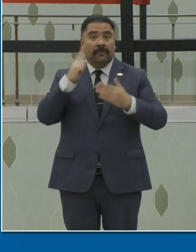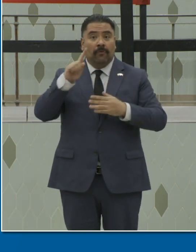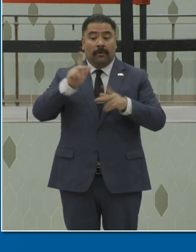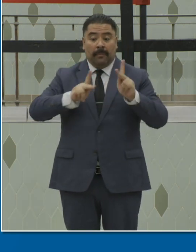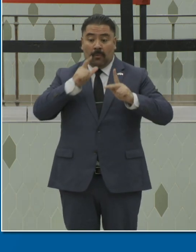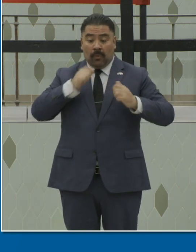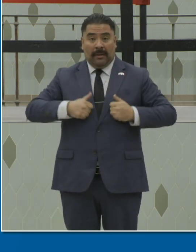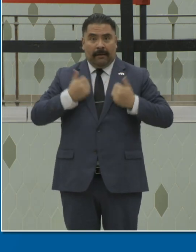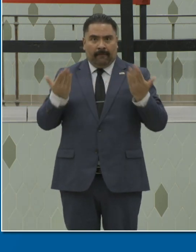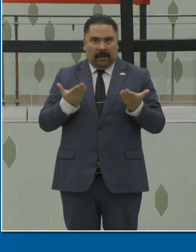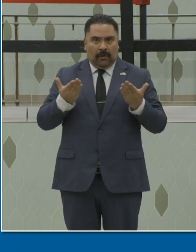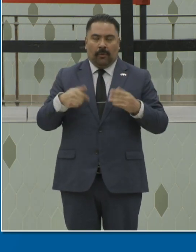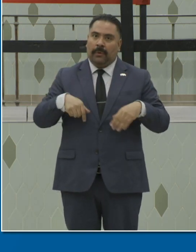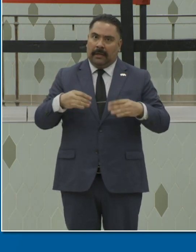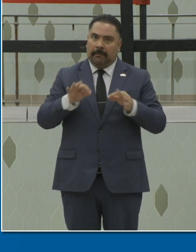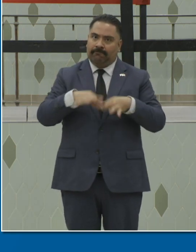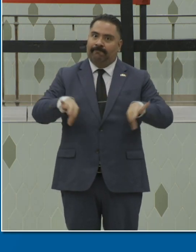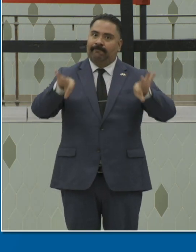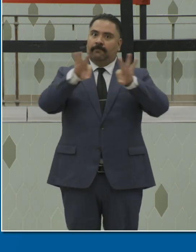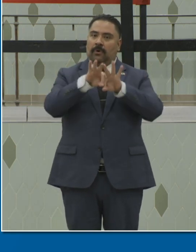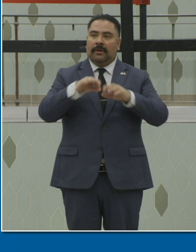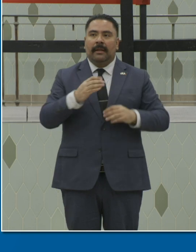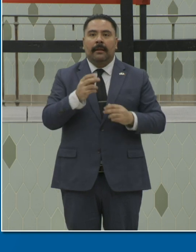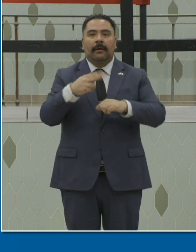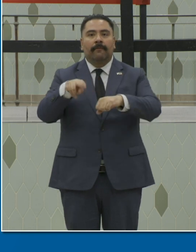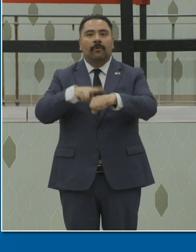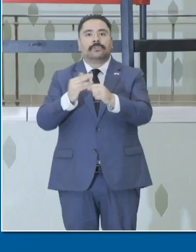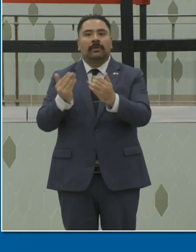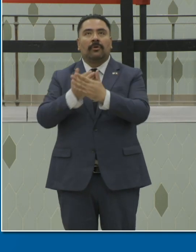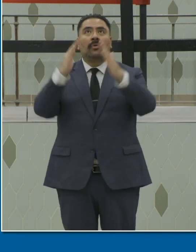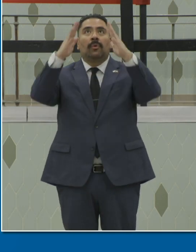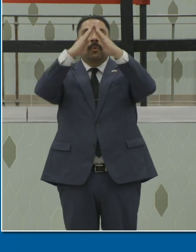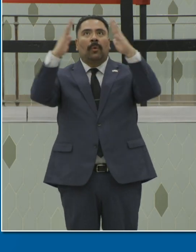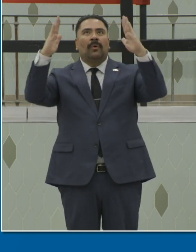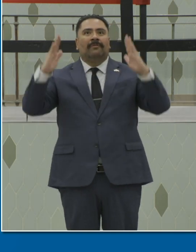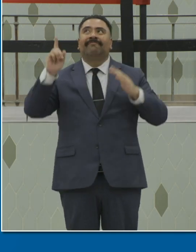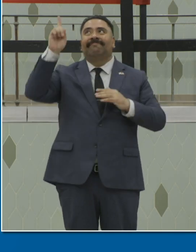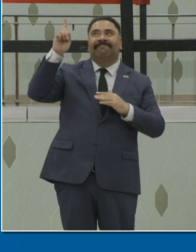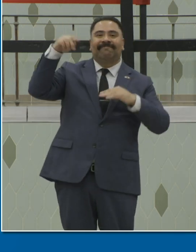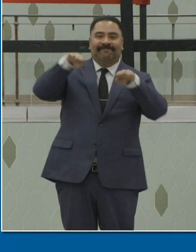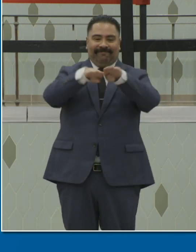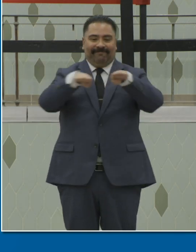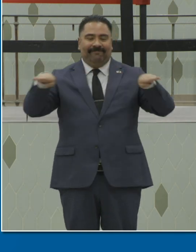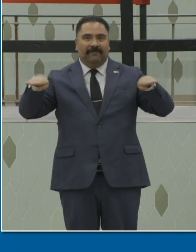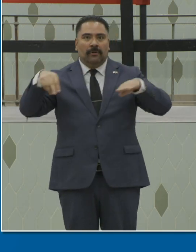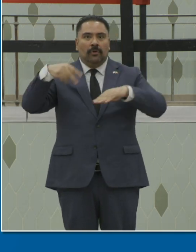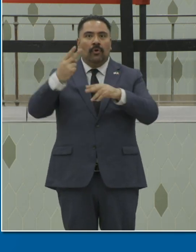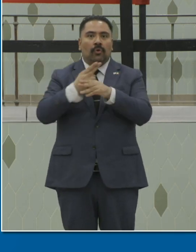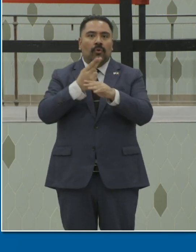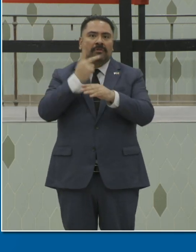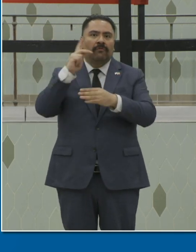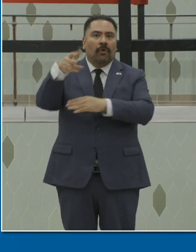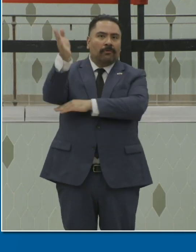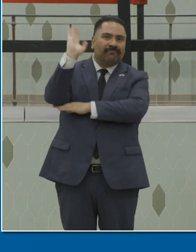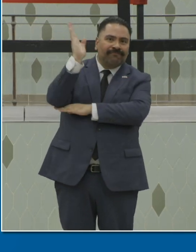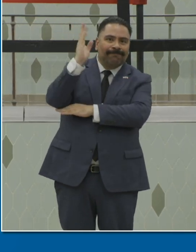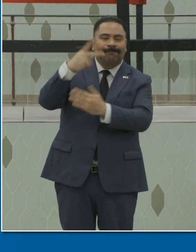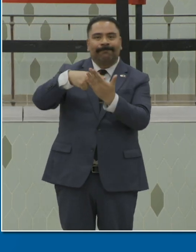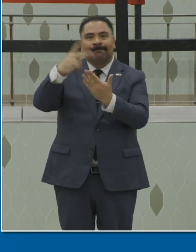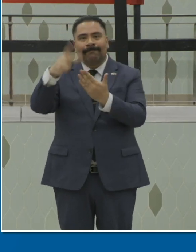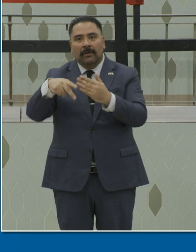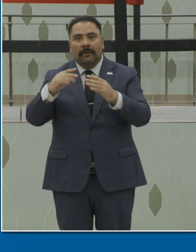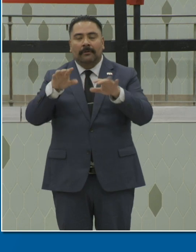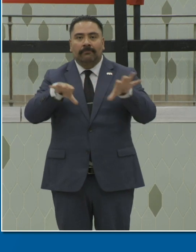tenants. This is a big deal. And of course, the new rooftop terrace that will be used for program space and